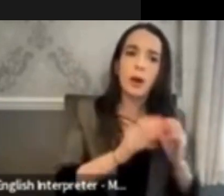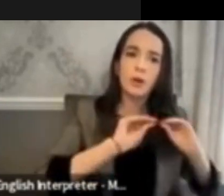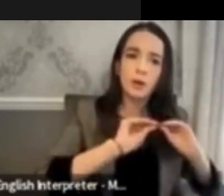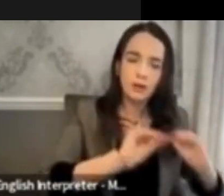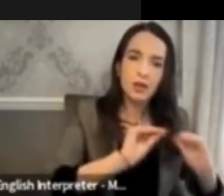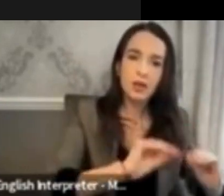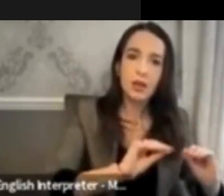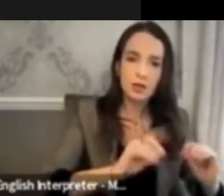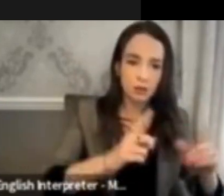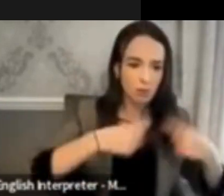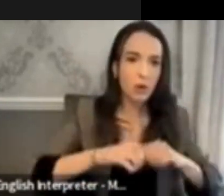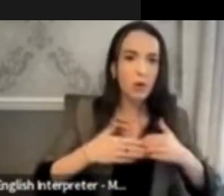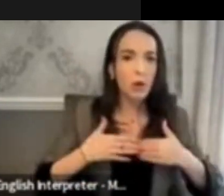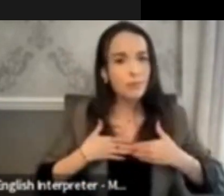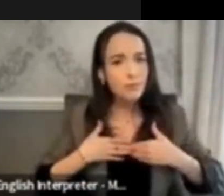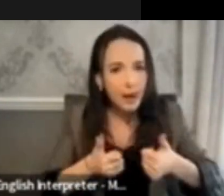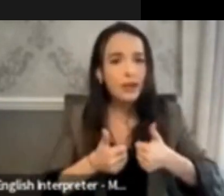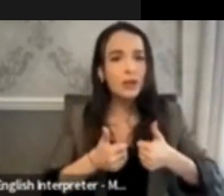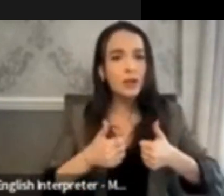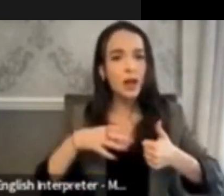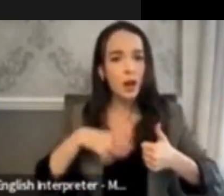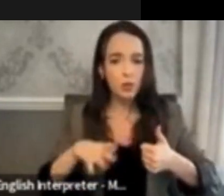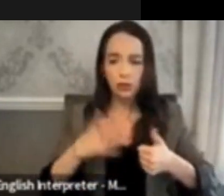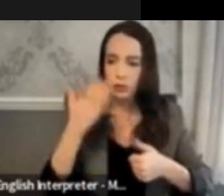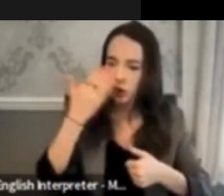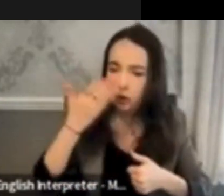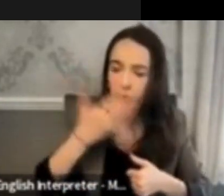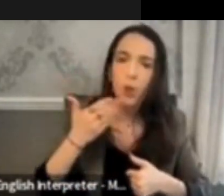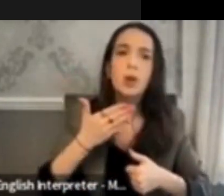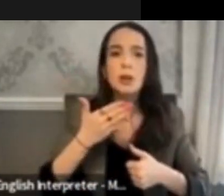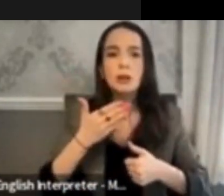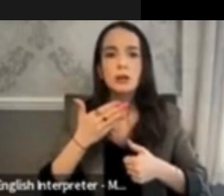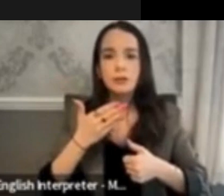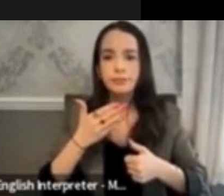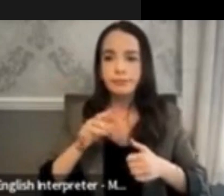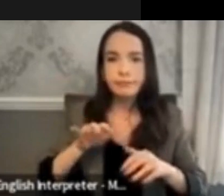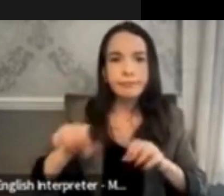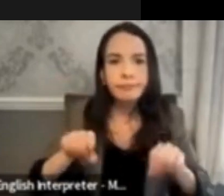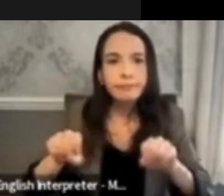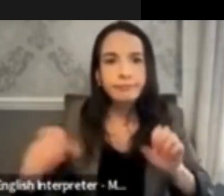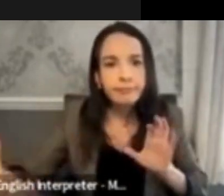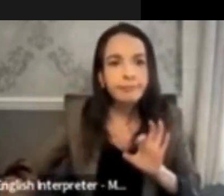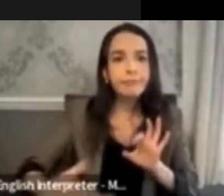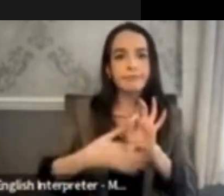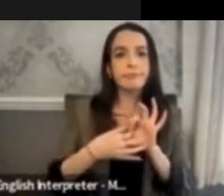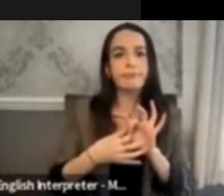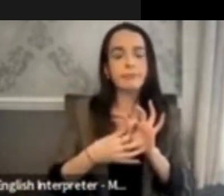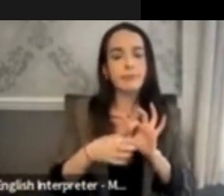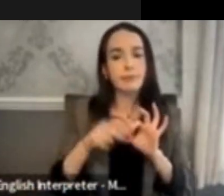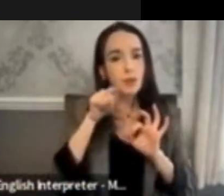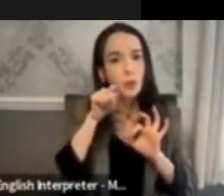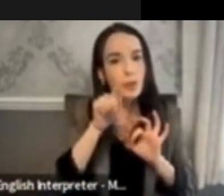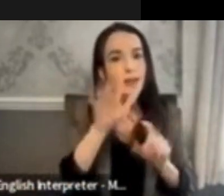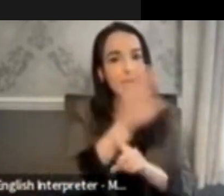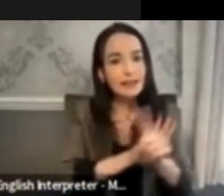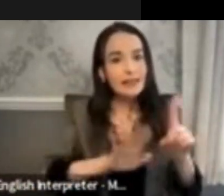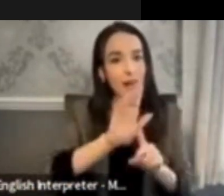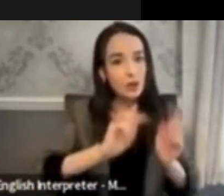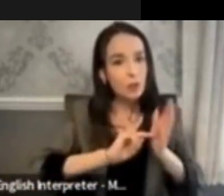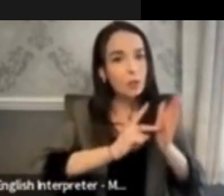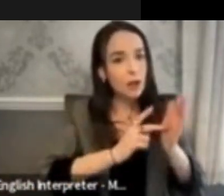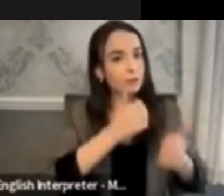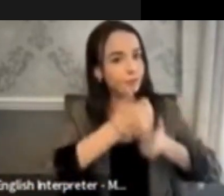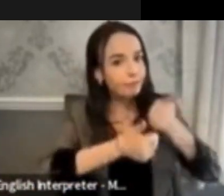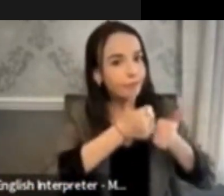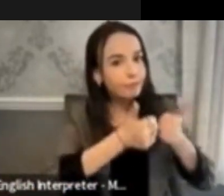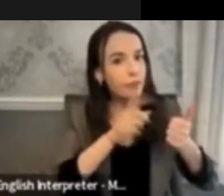children and schools as possible with quality provision and support. The ambition in the national plan should be commended, but many of our schools still view engagement